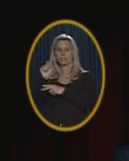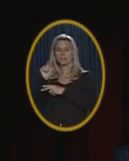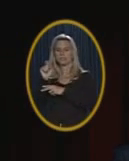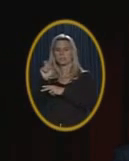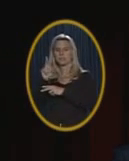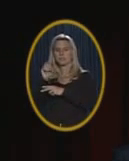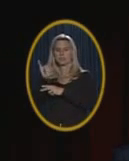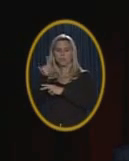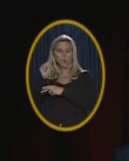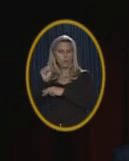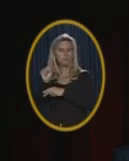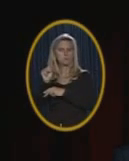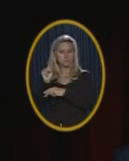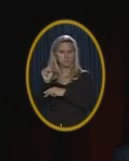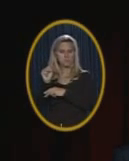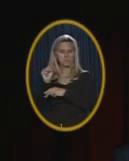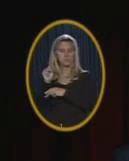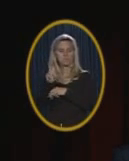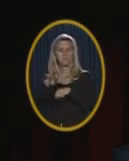stuff.